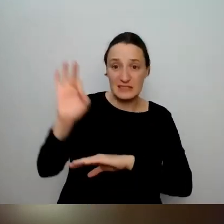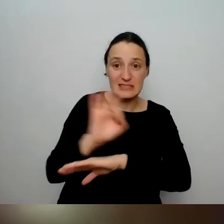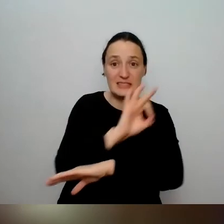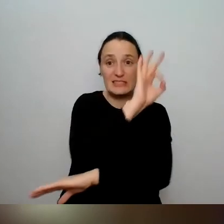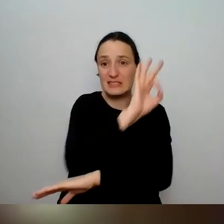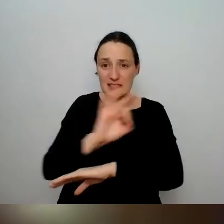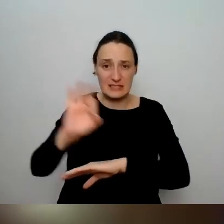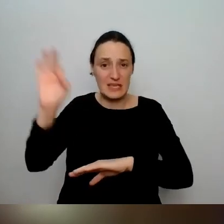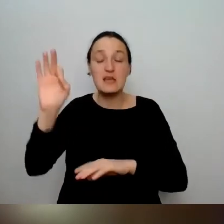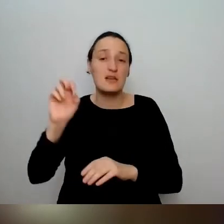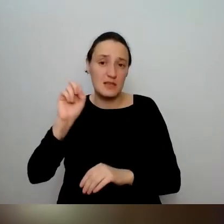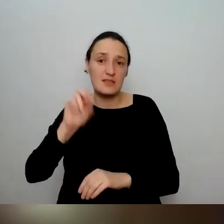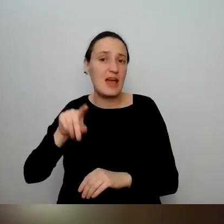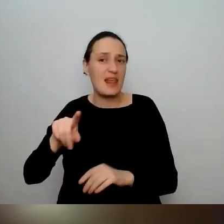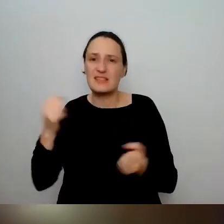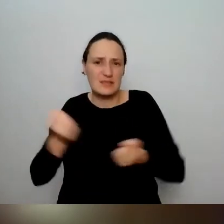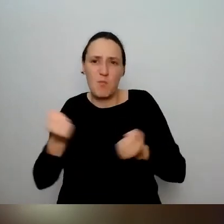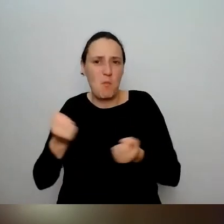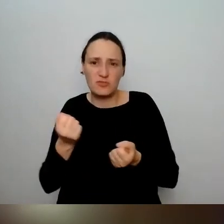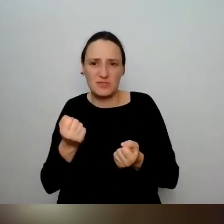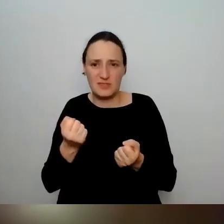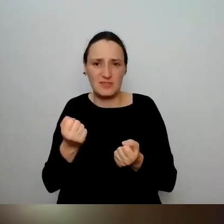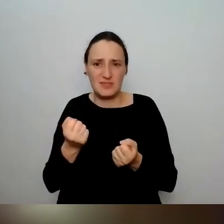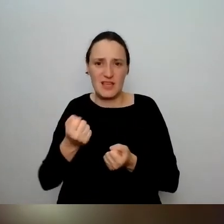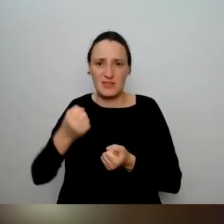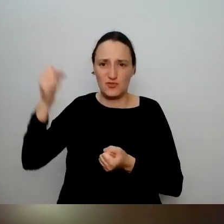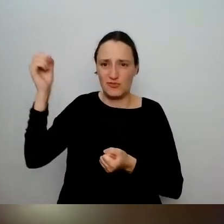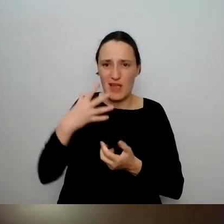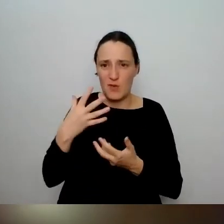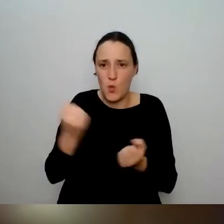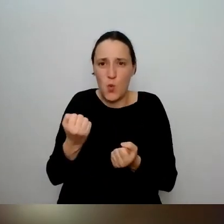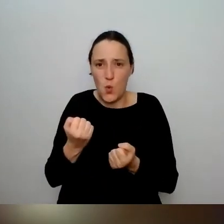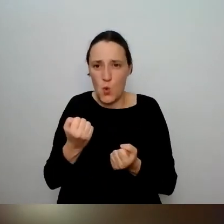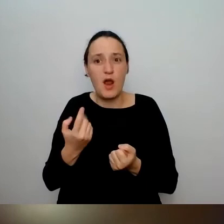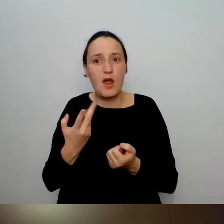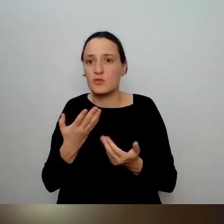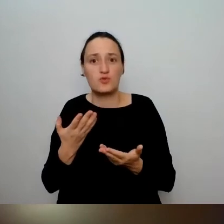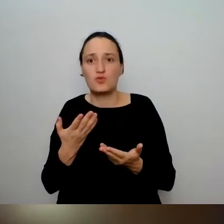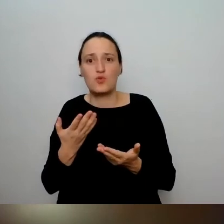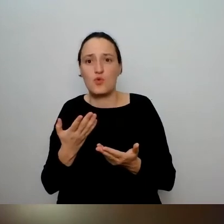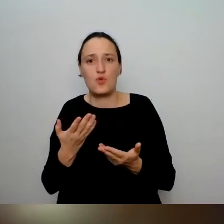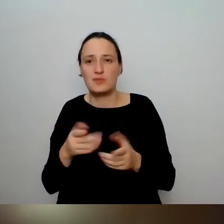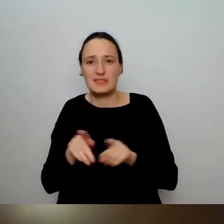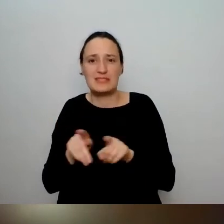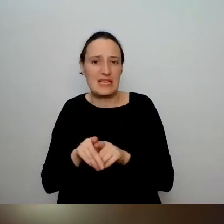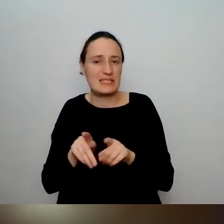night, but is not as prevalent of a feature in a bright sky. It's the same as a summer